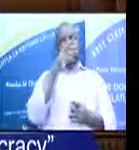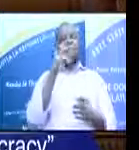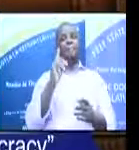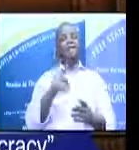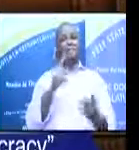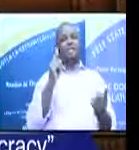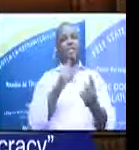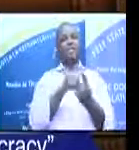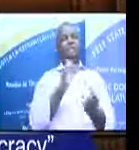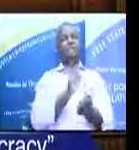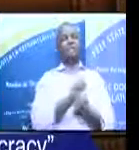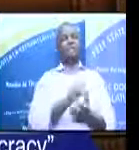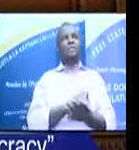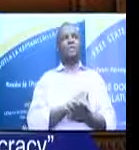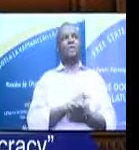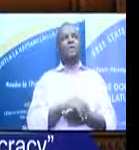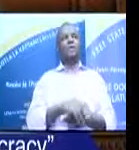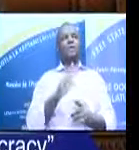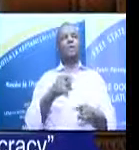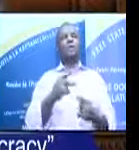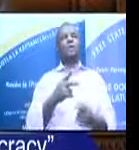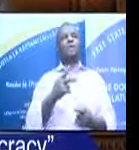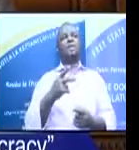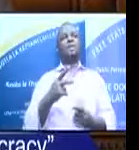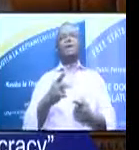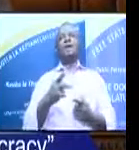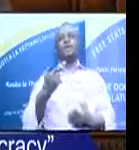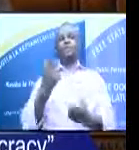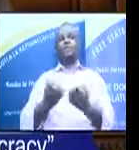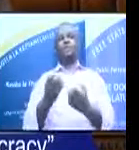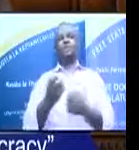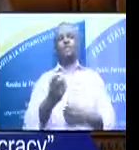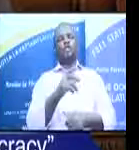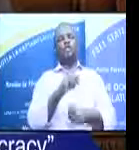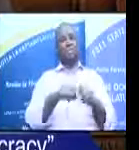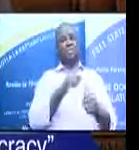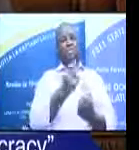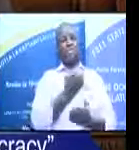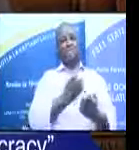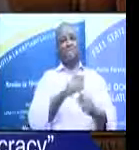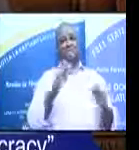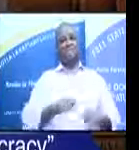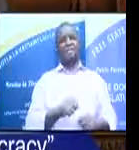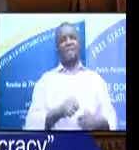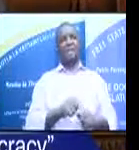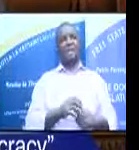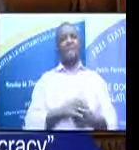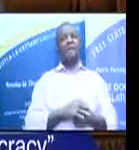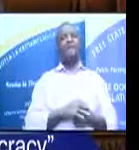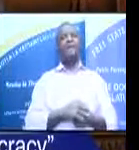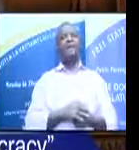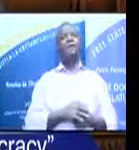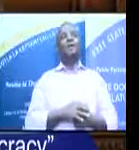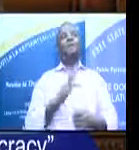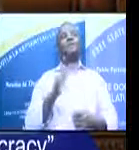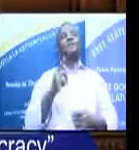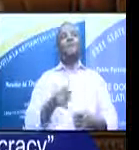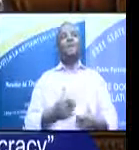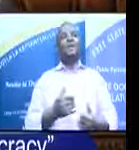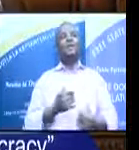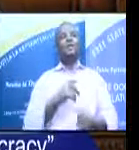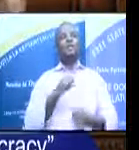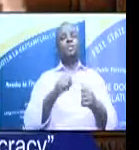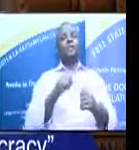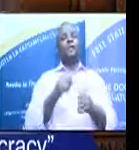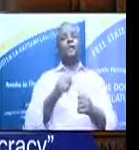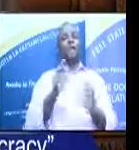law. But you can't compare them to a socio-economic system that, and the social class and the ruling class